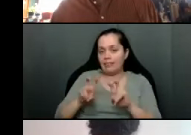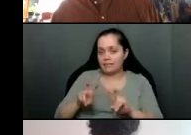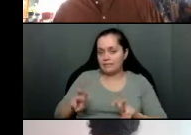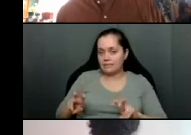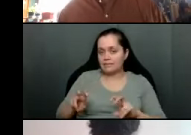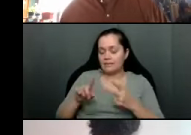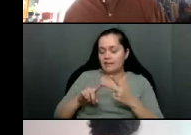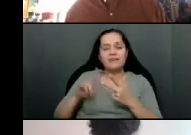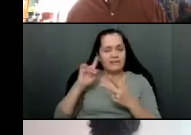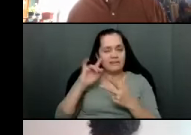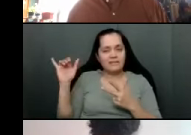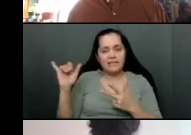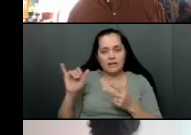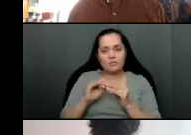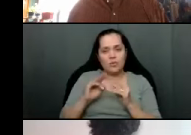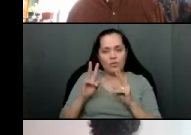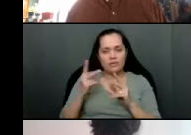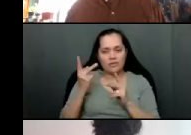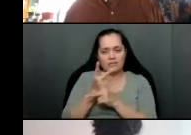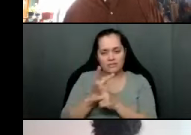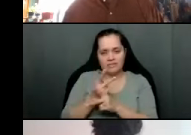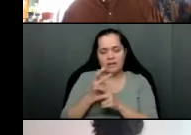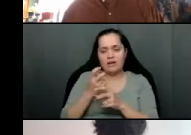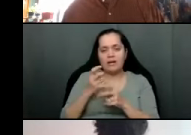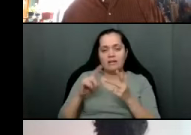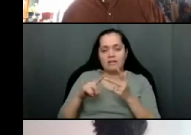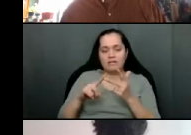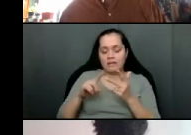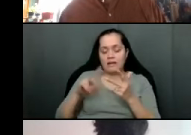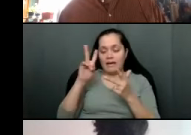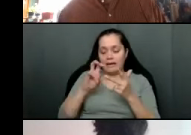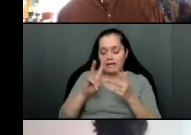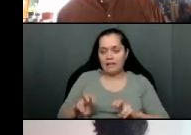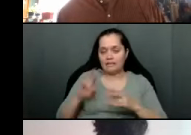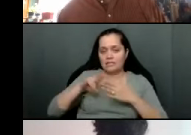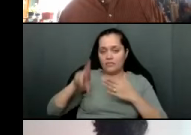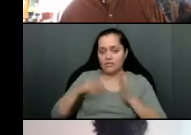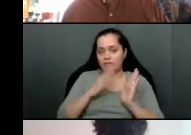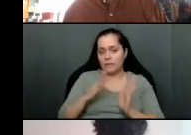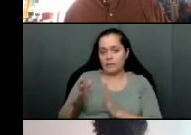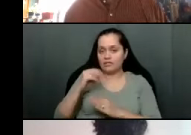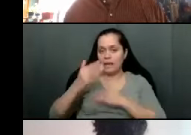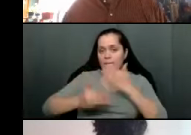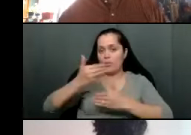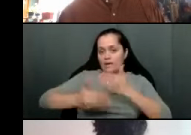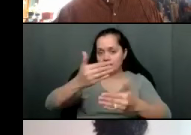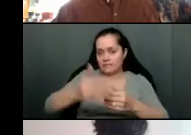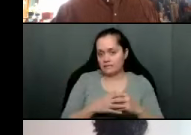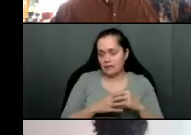And that sounds more difficult, doesn't it? The analysis of resulting patterns and